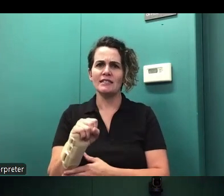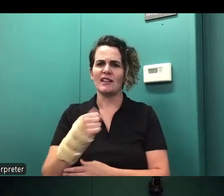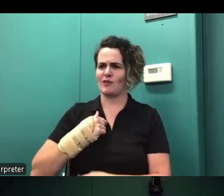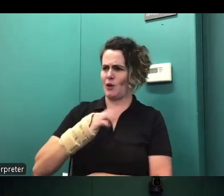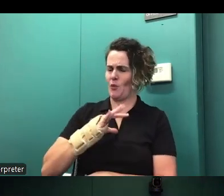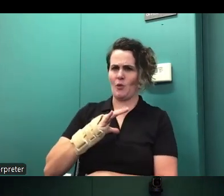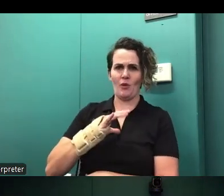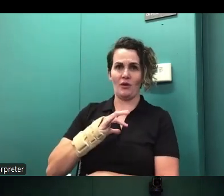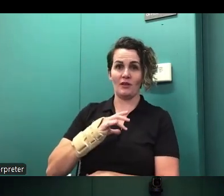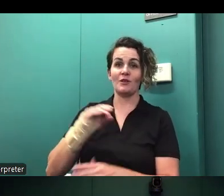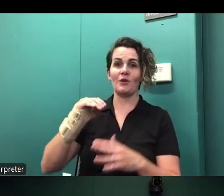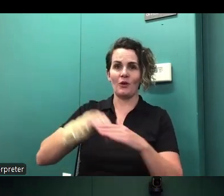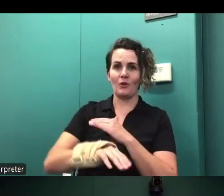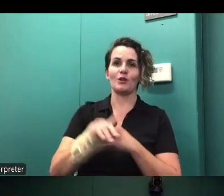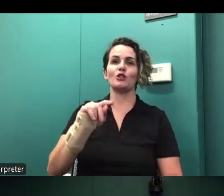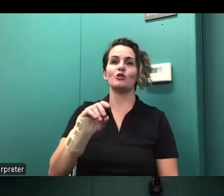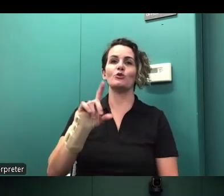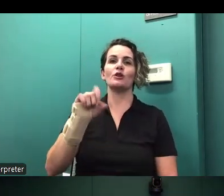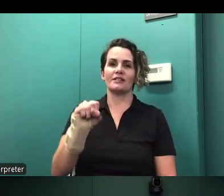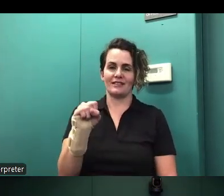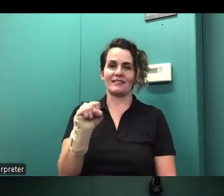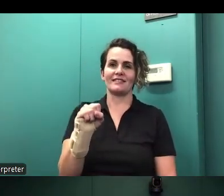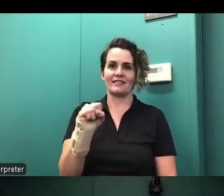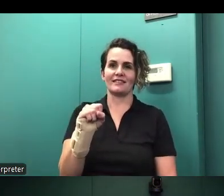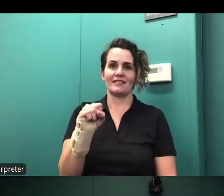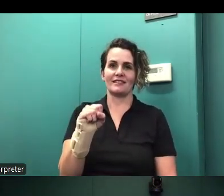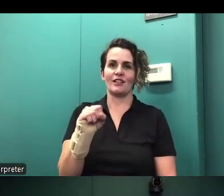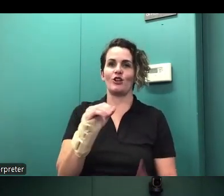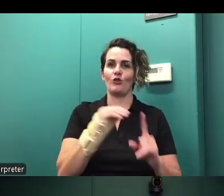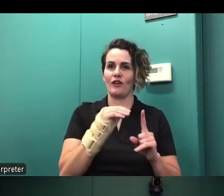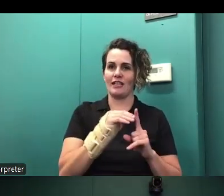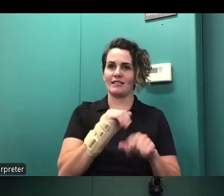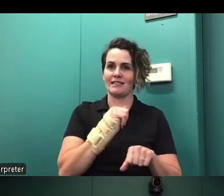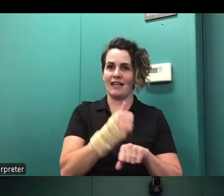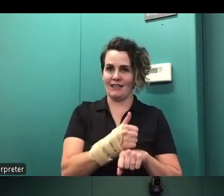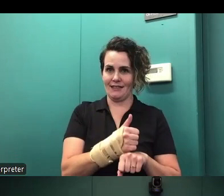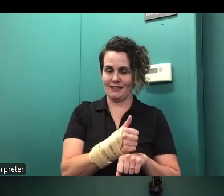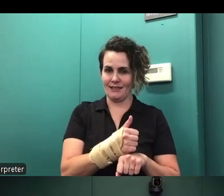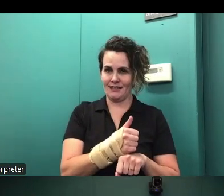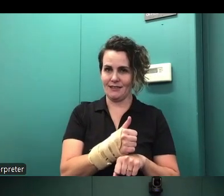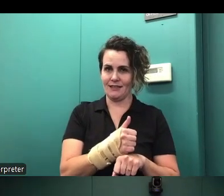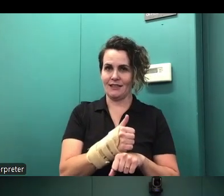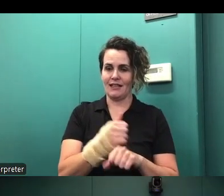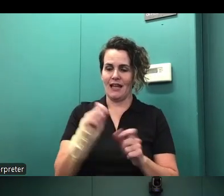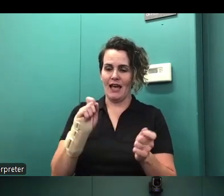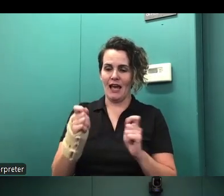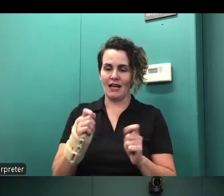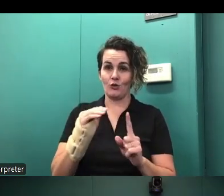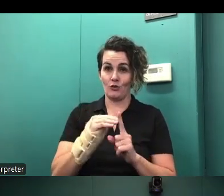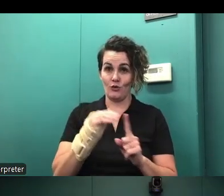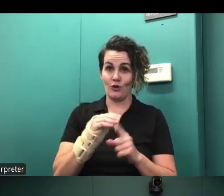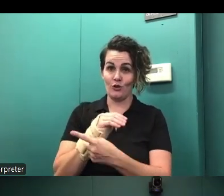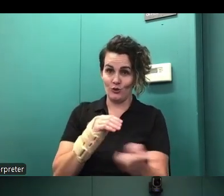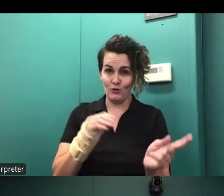cool. So if you go into tools and you go into notification settings, go into edit notifications, you